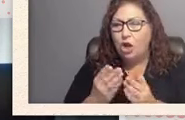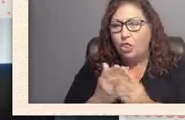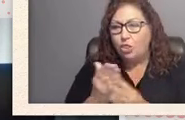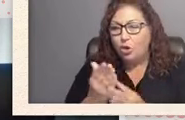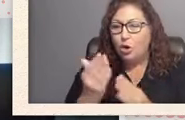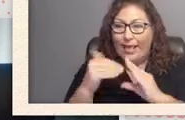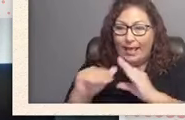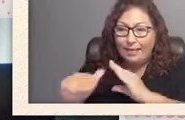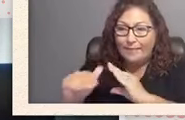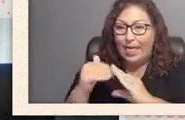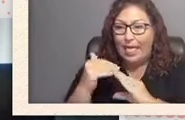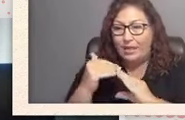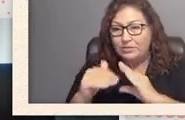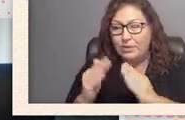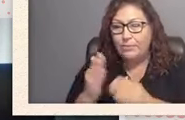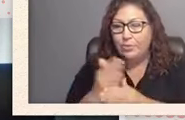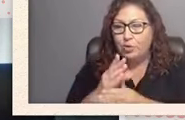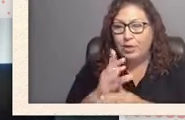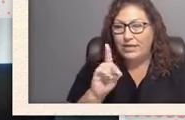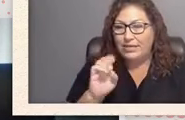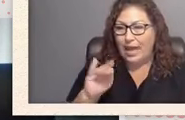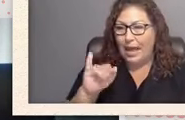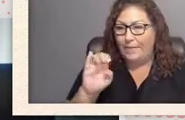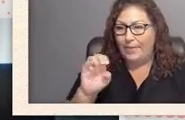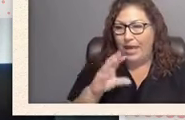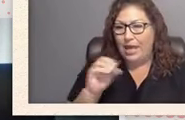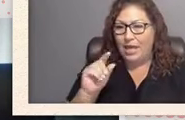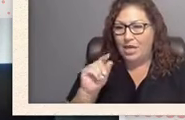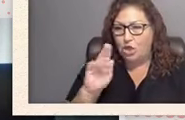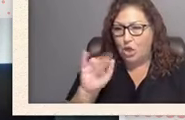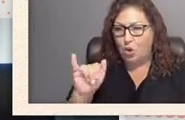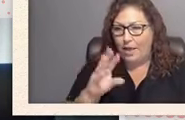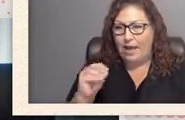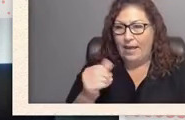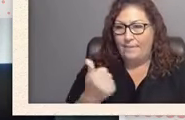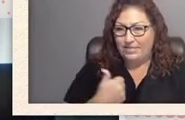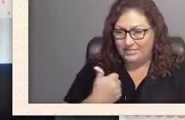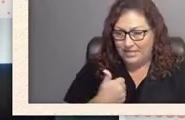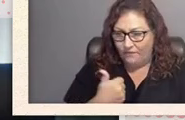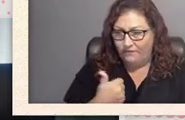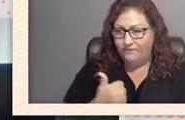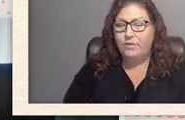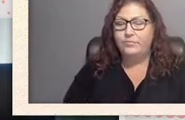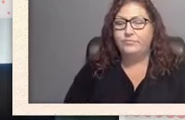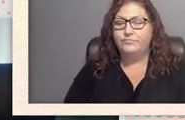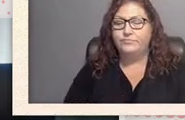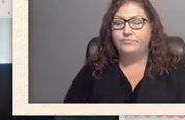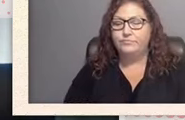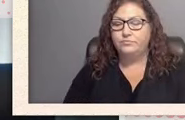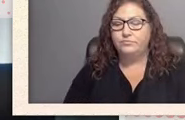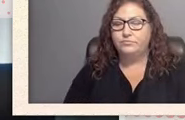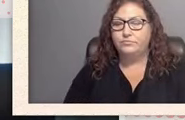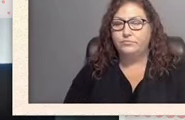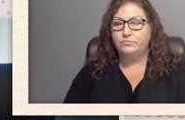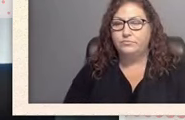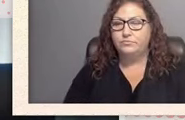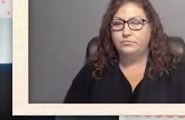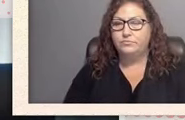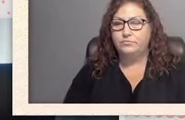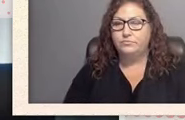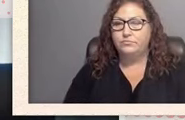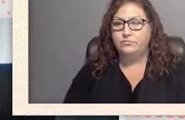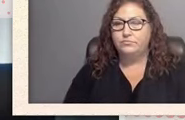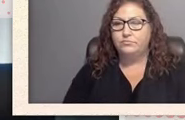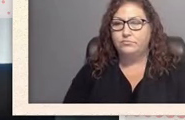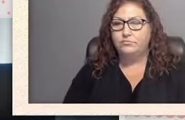between Debbie and Tony and myself, to determine whether a state chapter